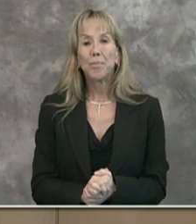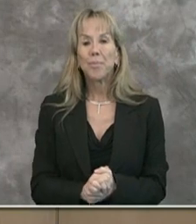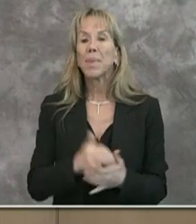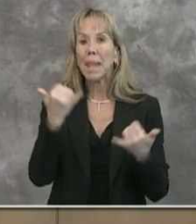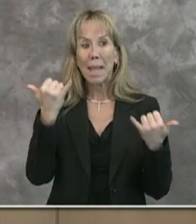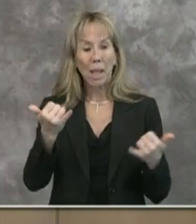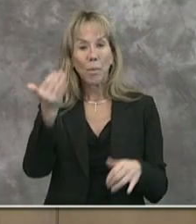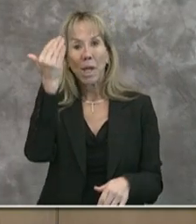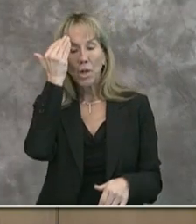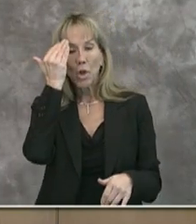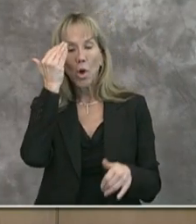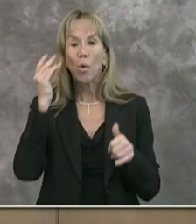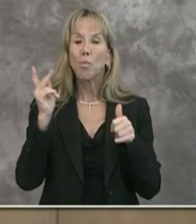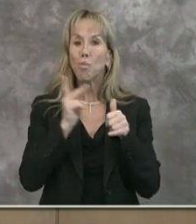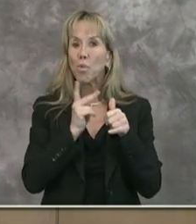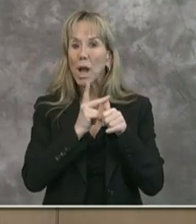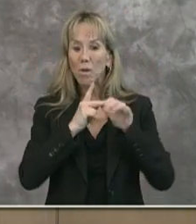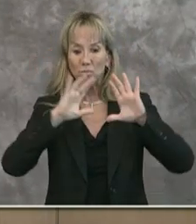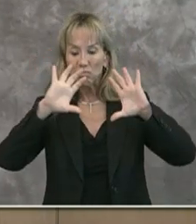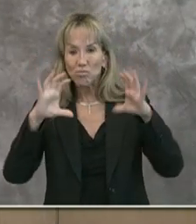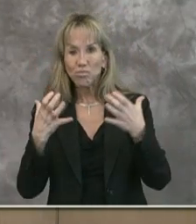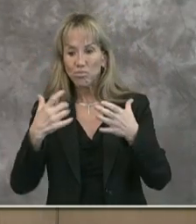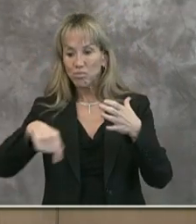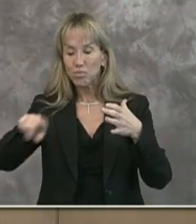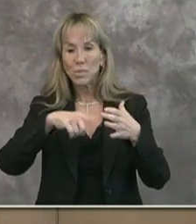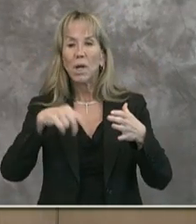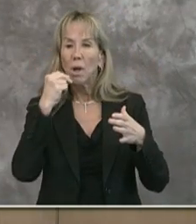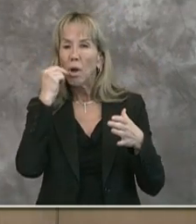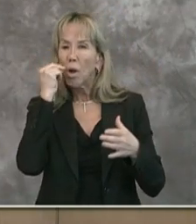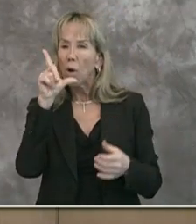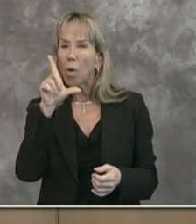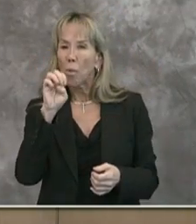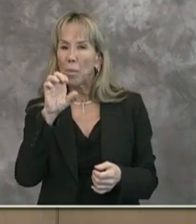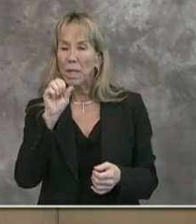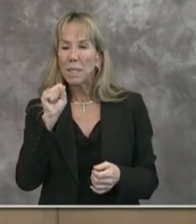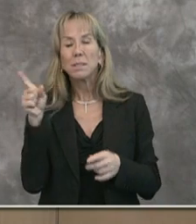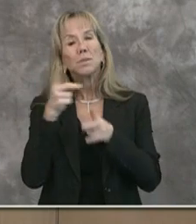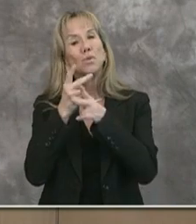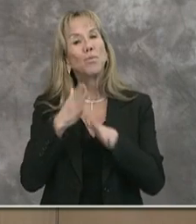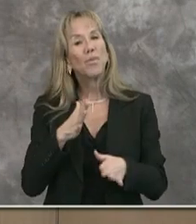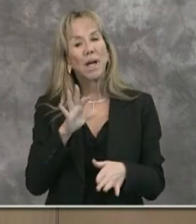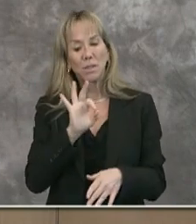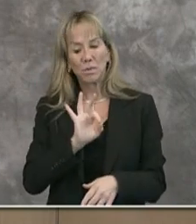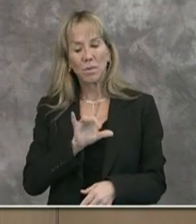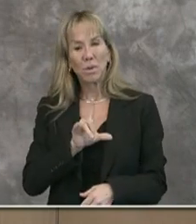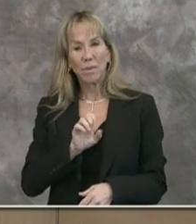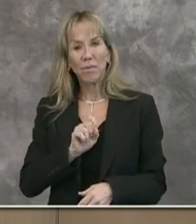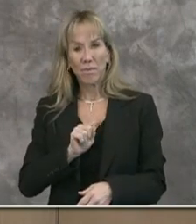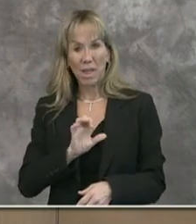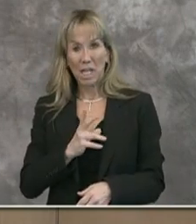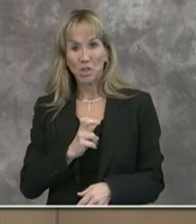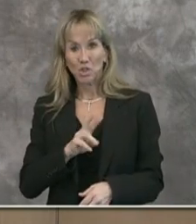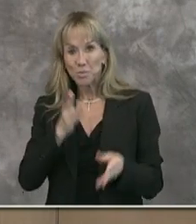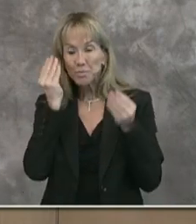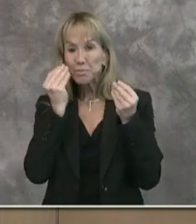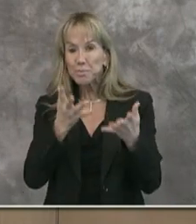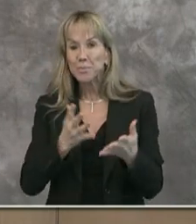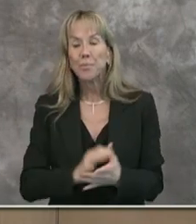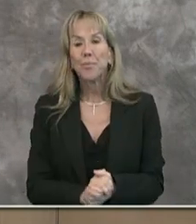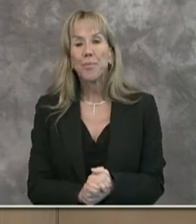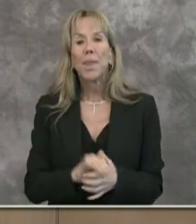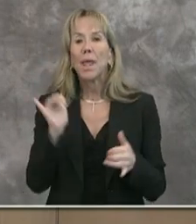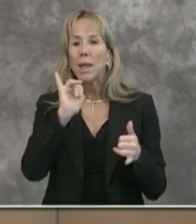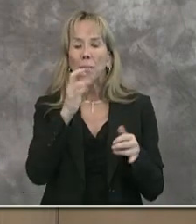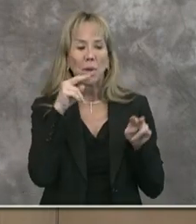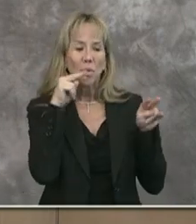priority populations will include the homeless, as Supervisor Fletcher has already mentioned. Also, we want to focus on our